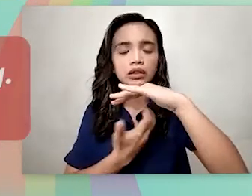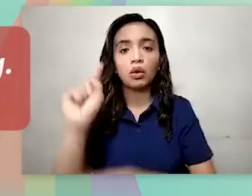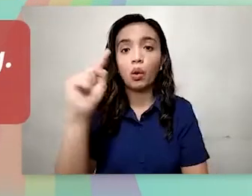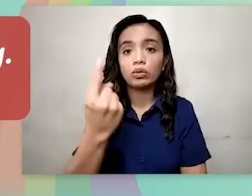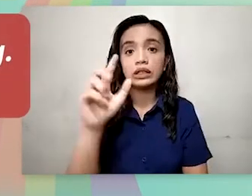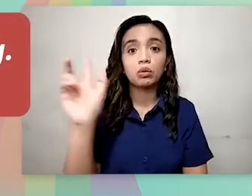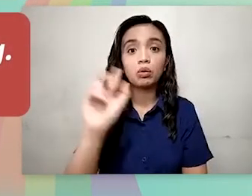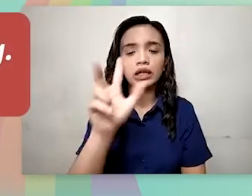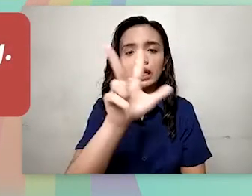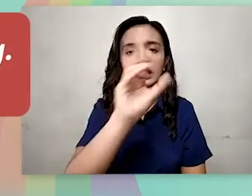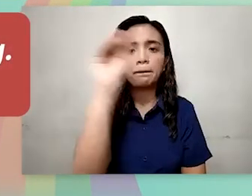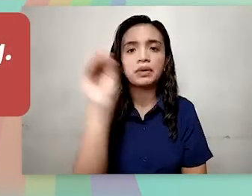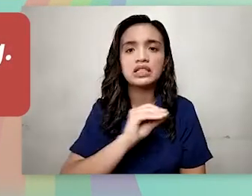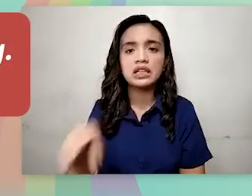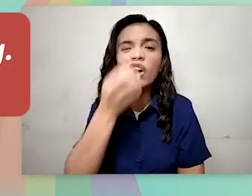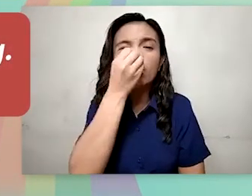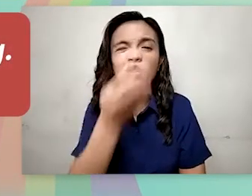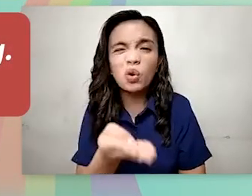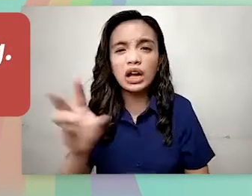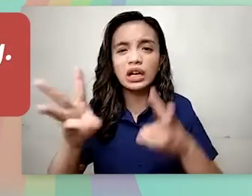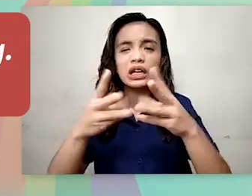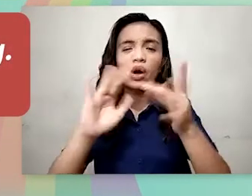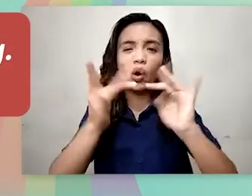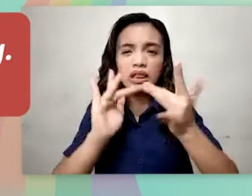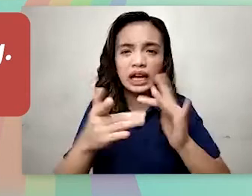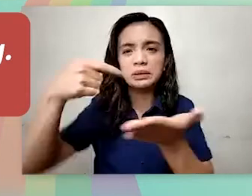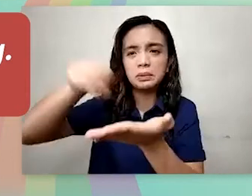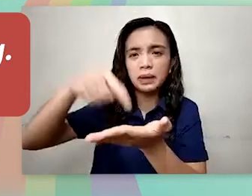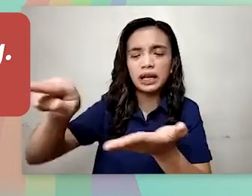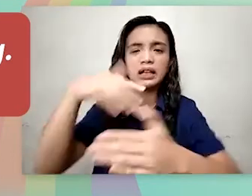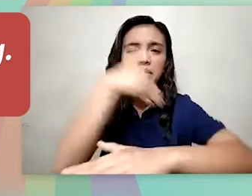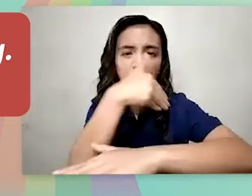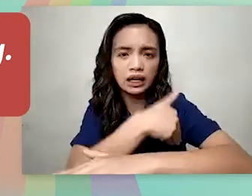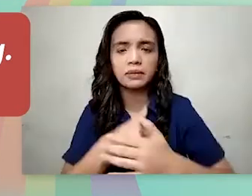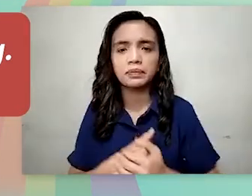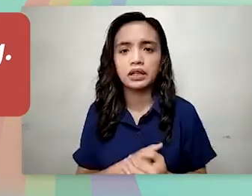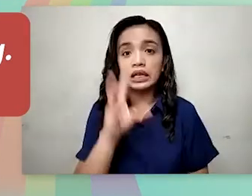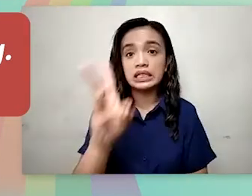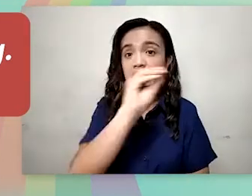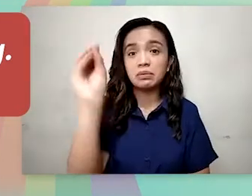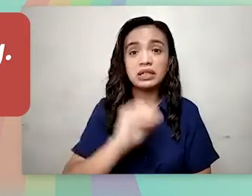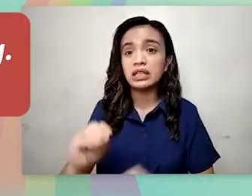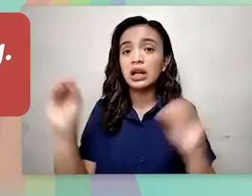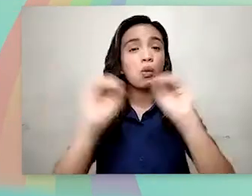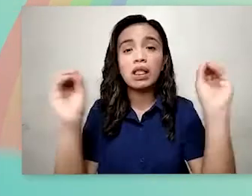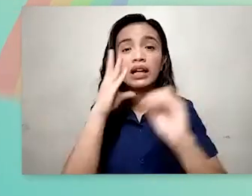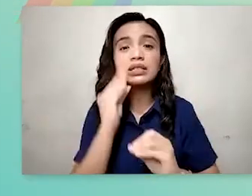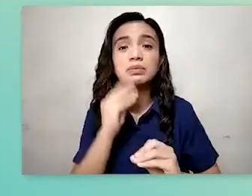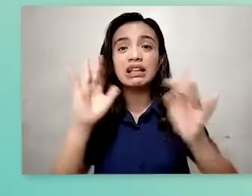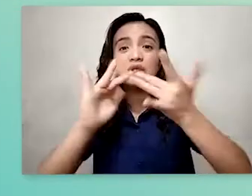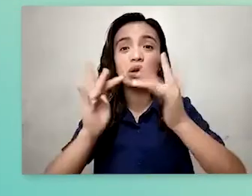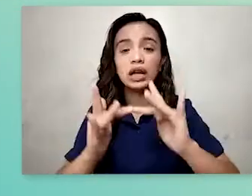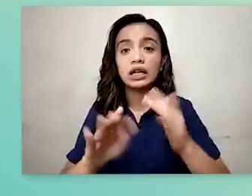only 3% have mobile wallets and are into online banking, and 68% have no digital payment experience. This was